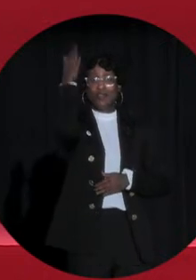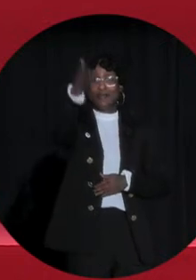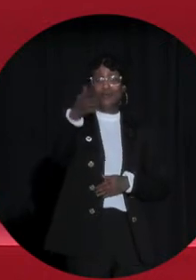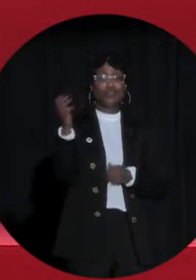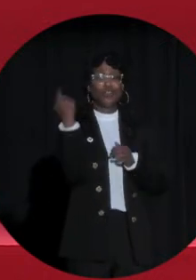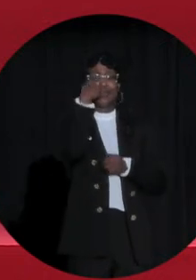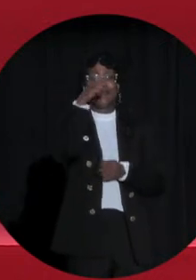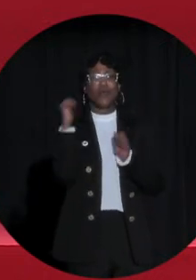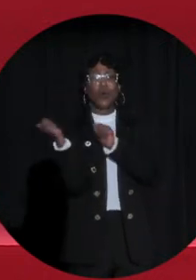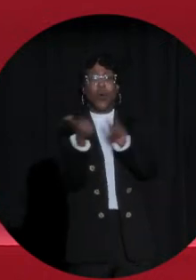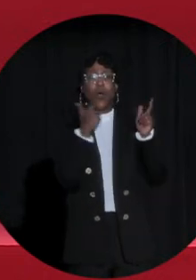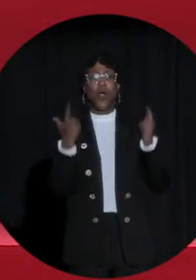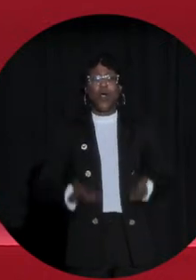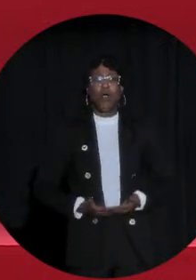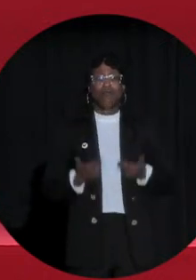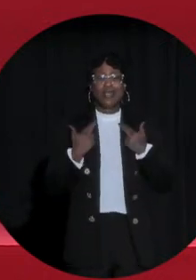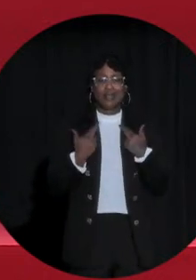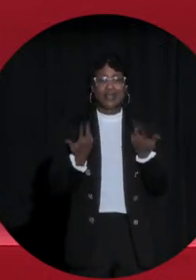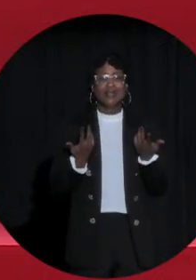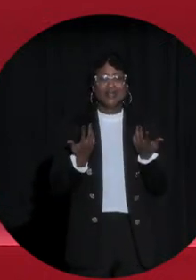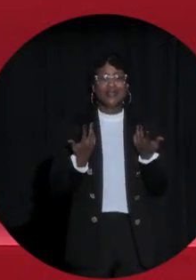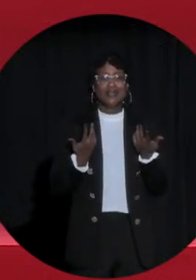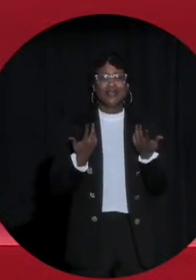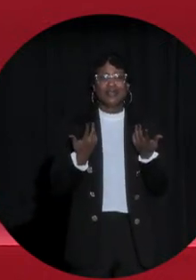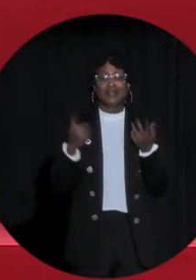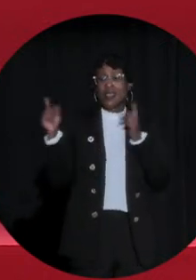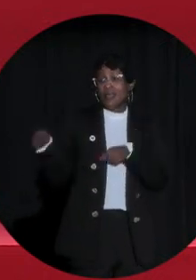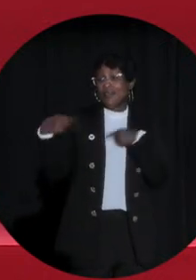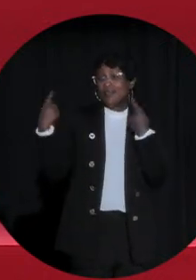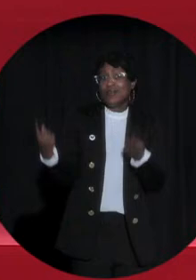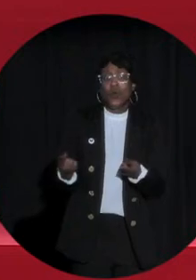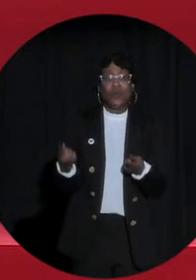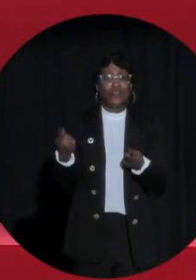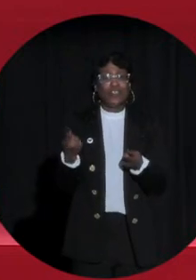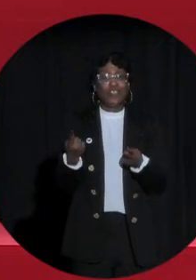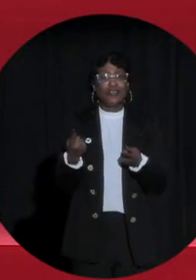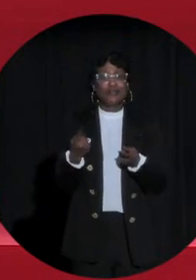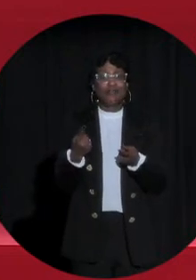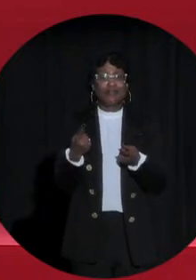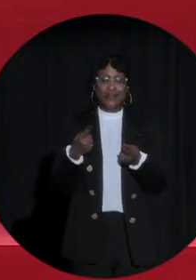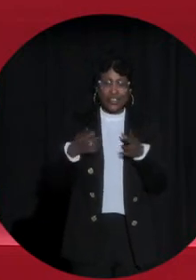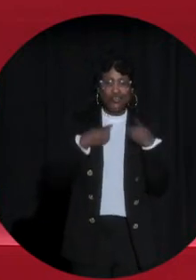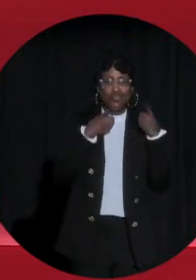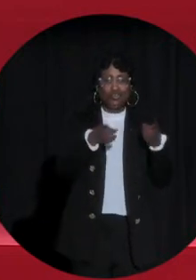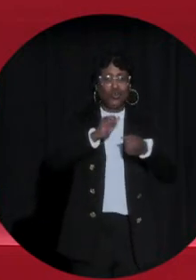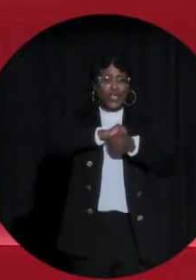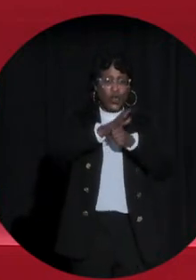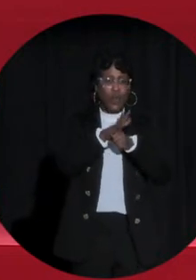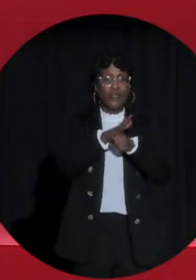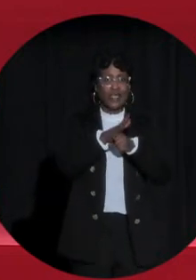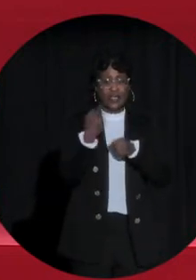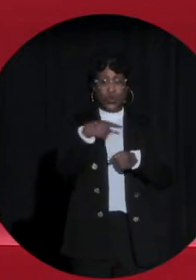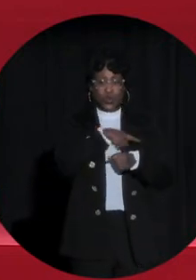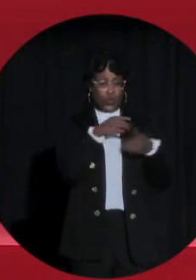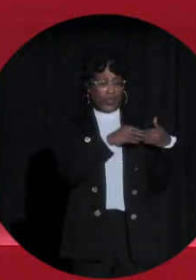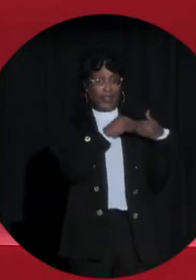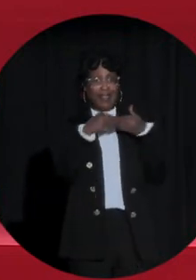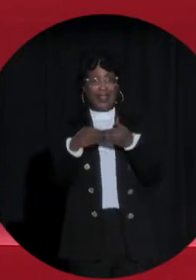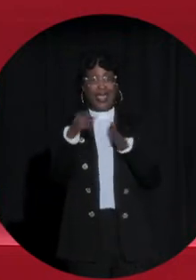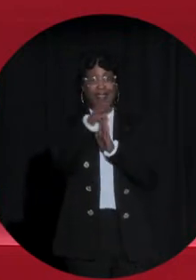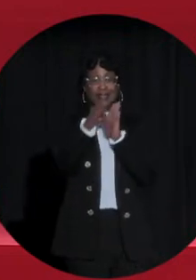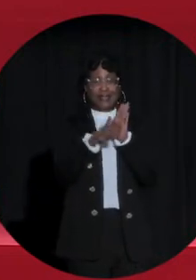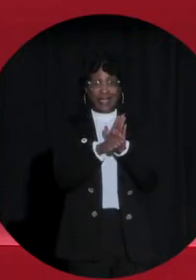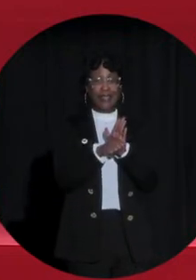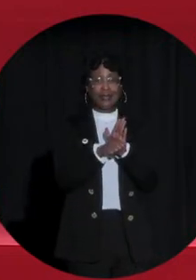over a decade, even during COVID-19, we've led the state and the region, and now everybody knows what we've